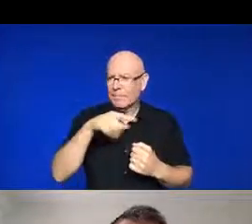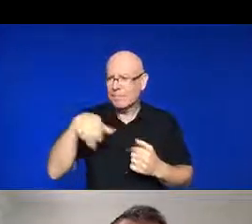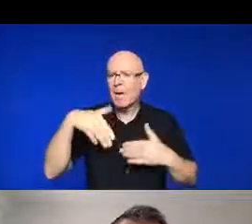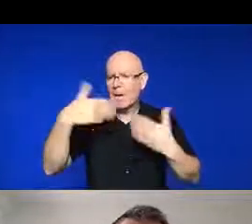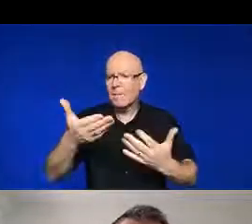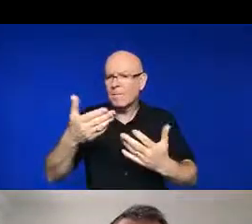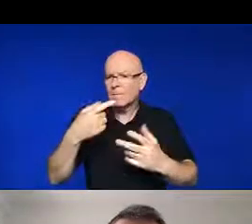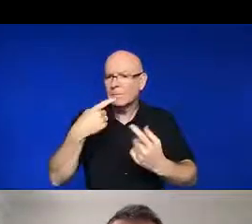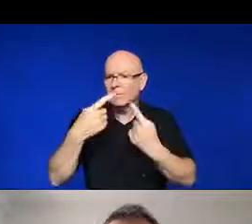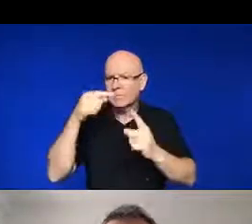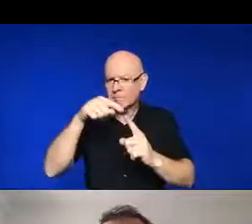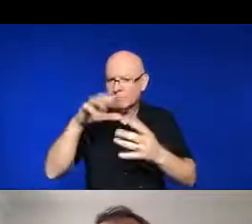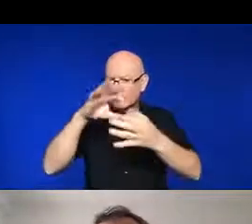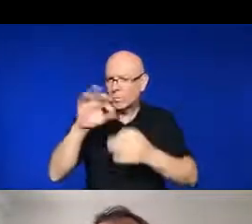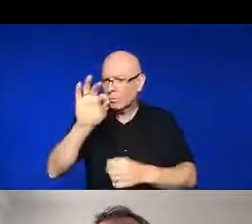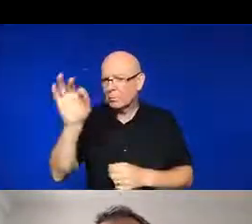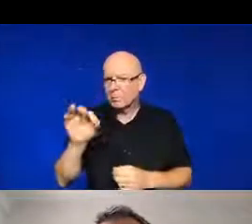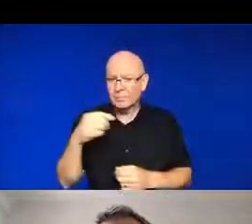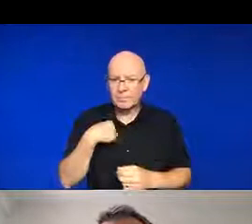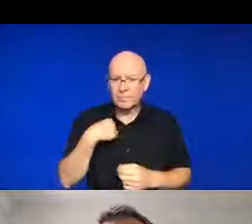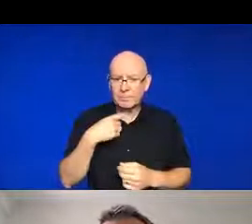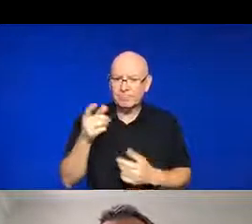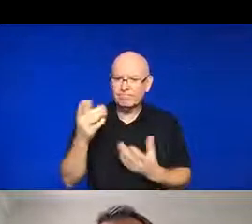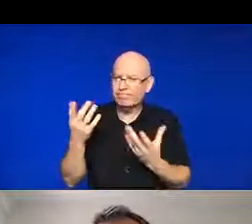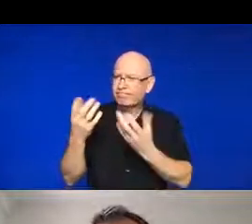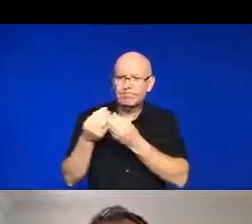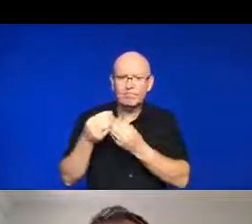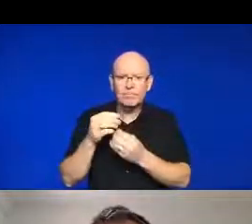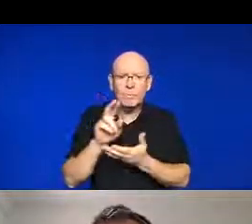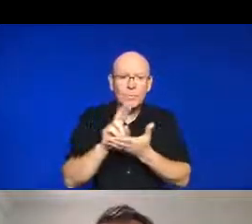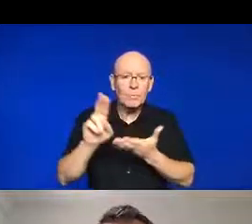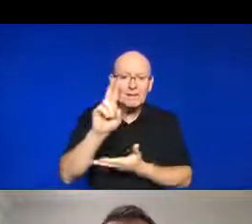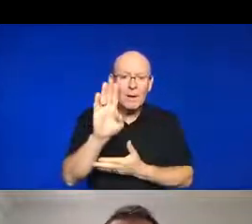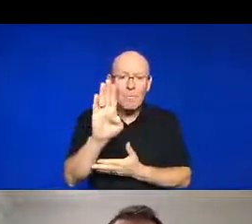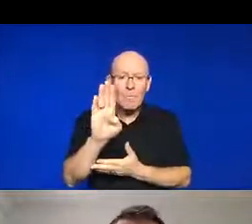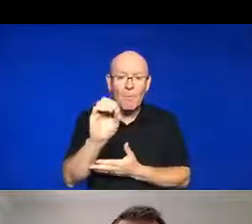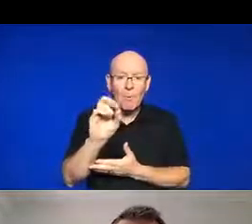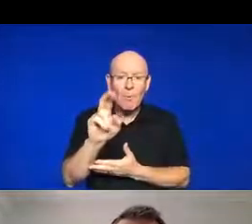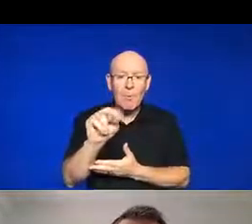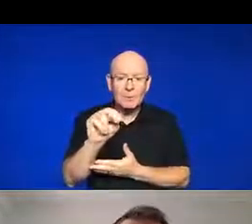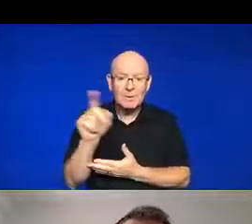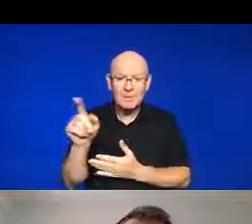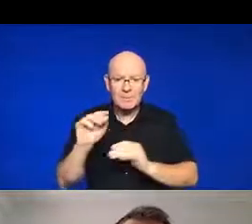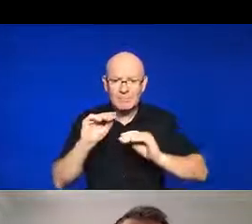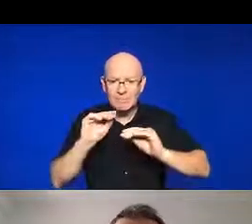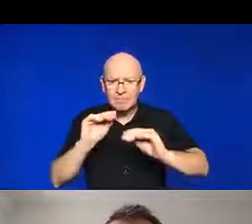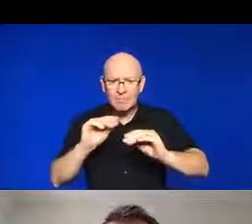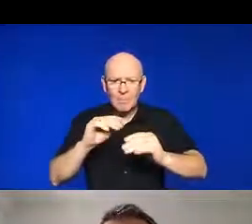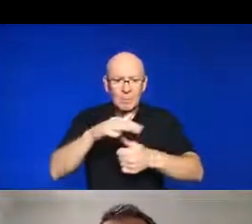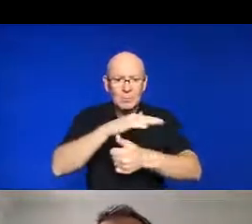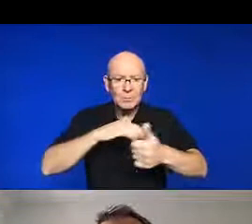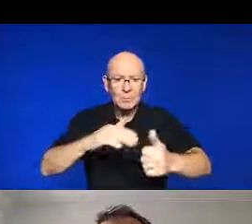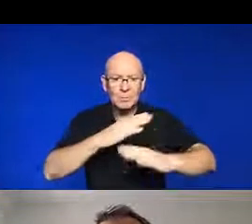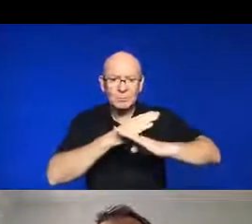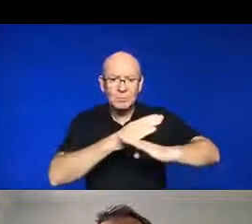inclusion of persons with disabilities. It will be July, August, and September, and it's meant for